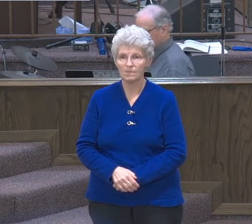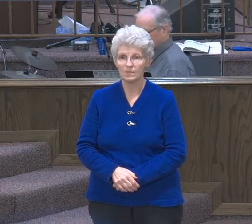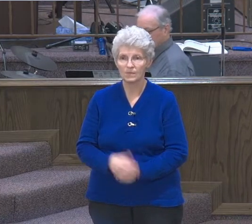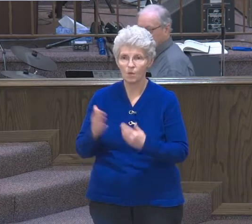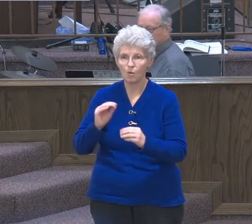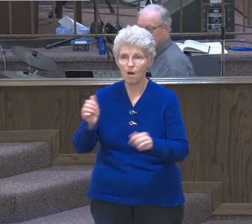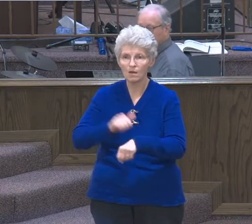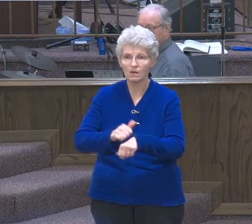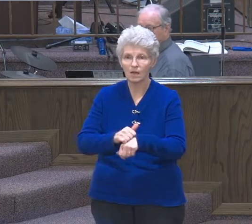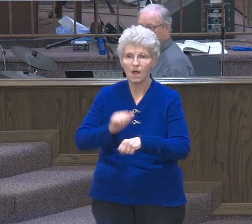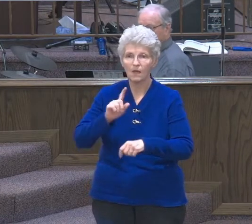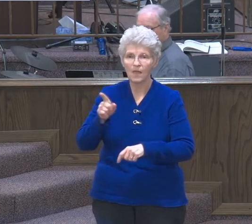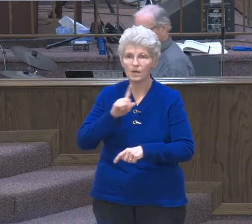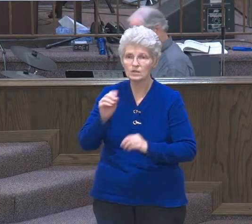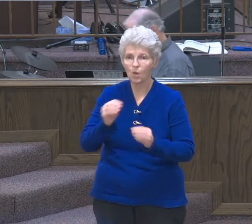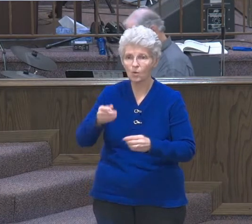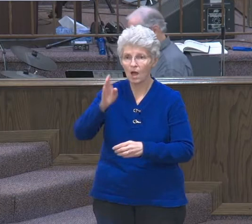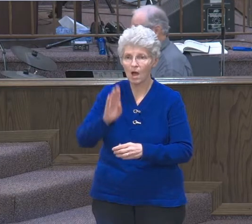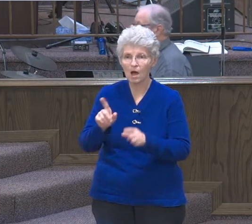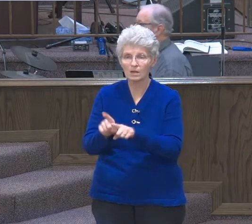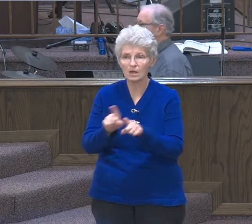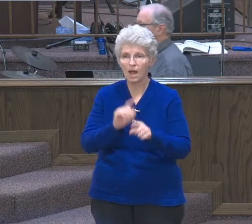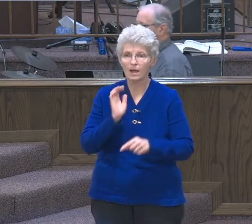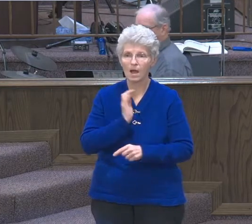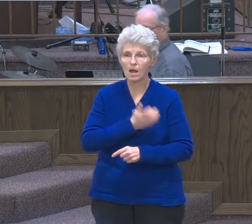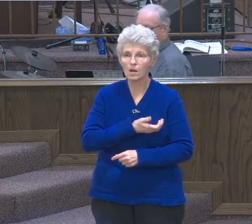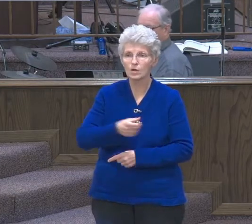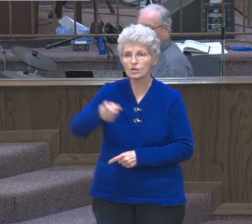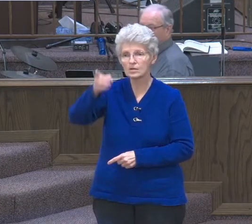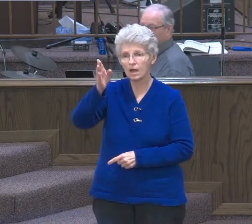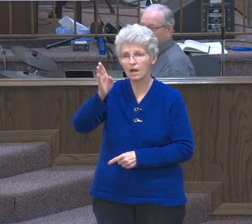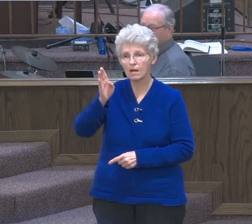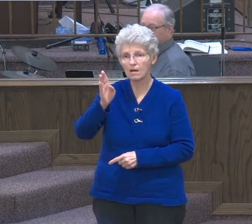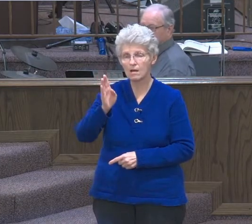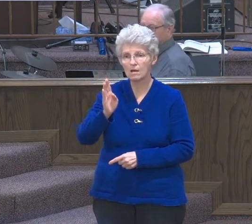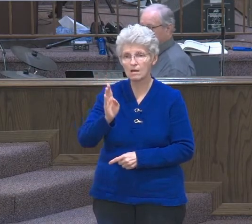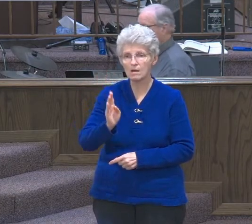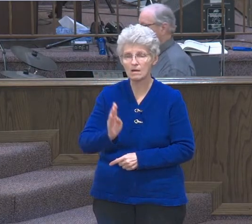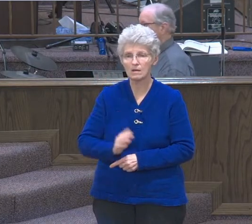There is no rock, there is no God like our